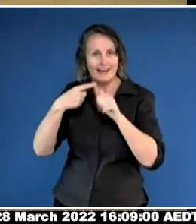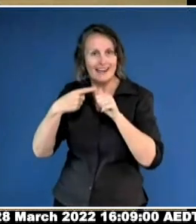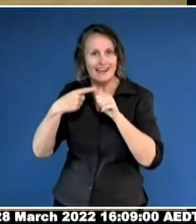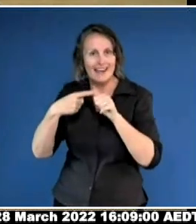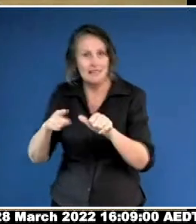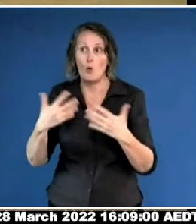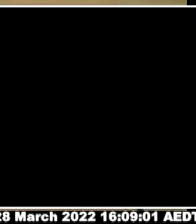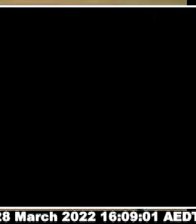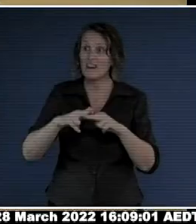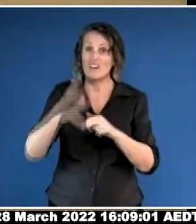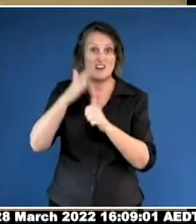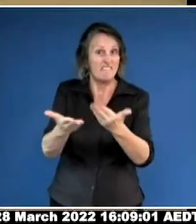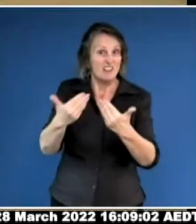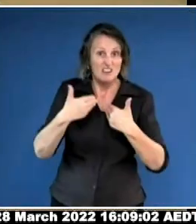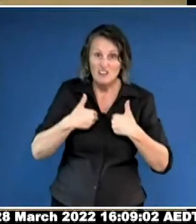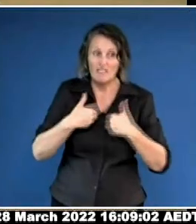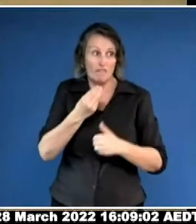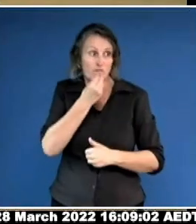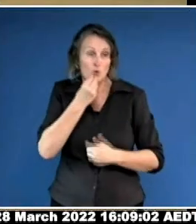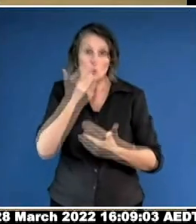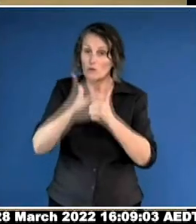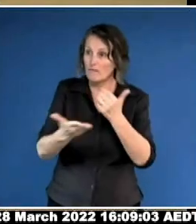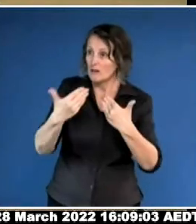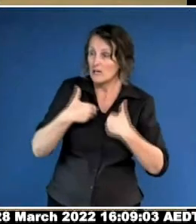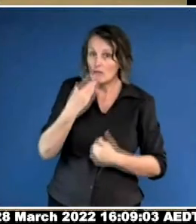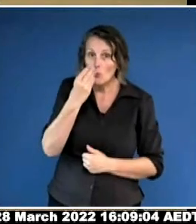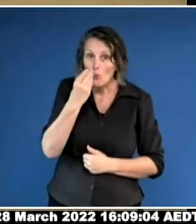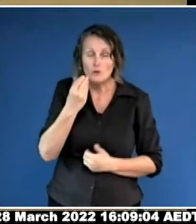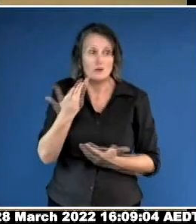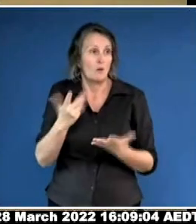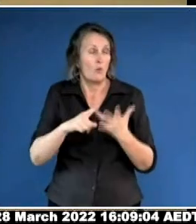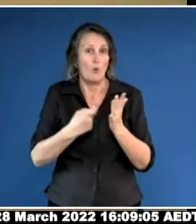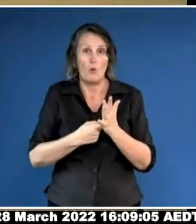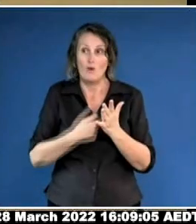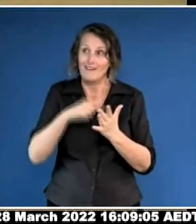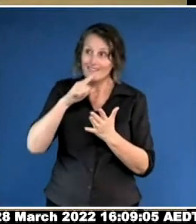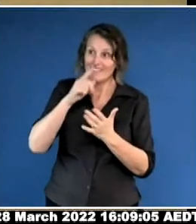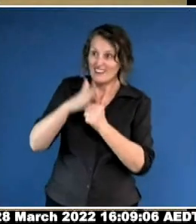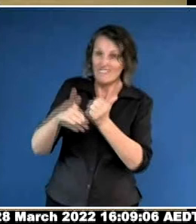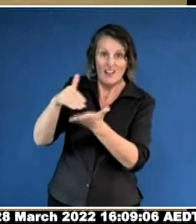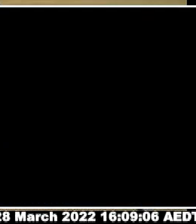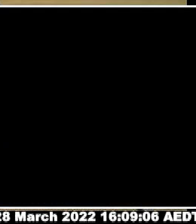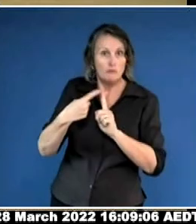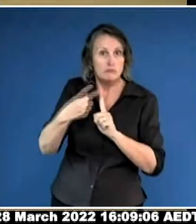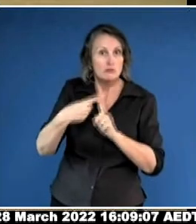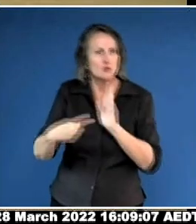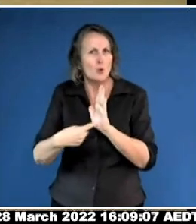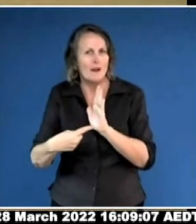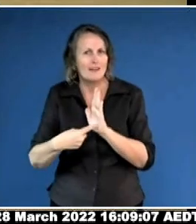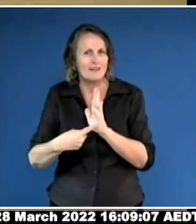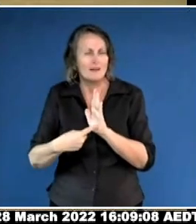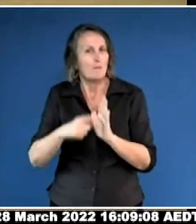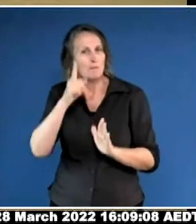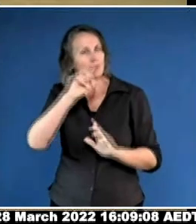or leaving you unable to go to the toilet for hours on end. This information needs to be readily accessible so people